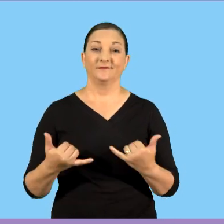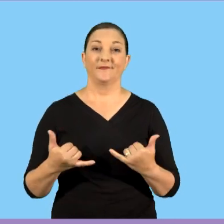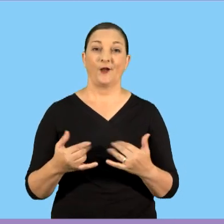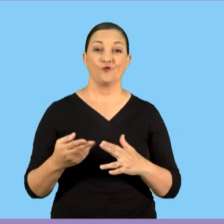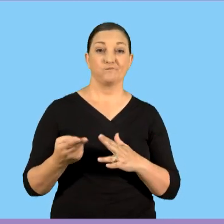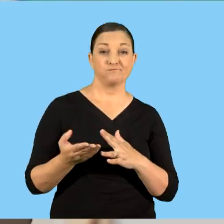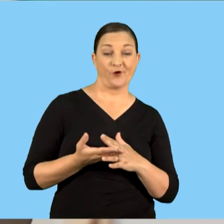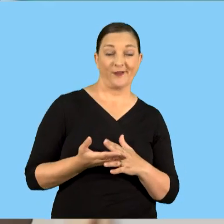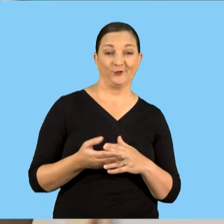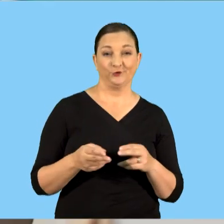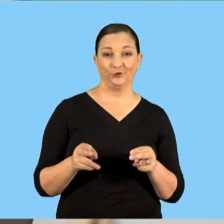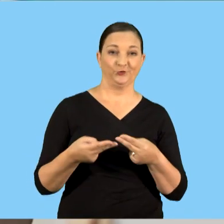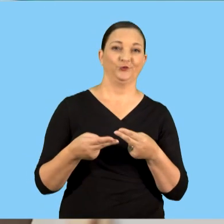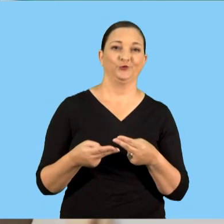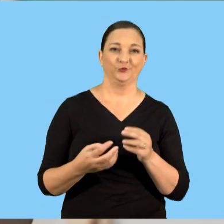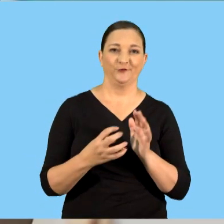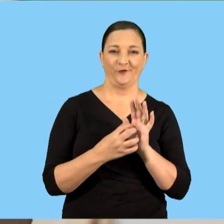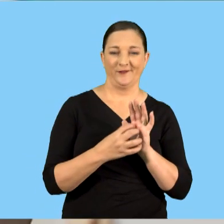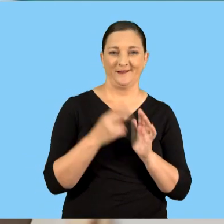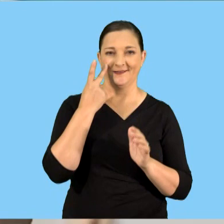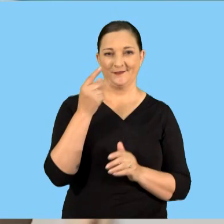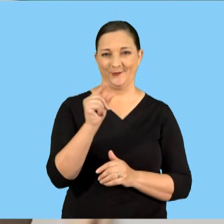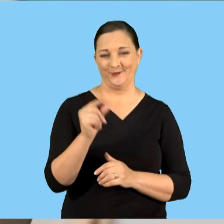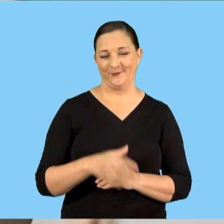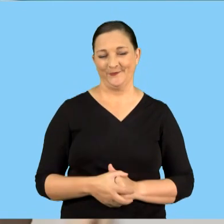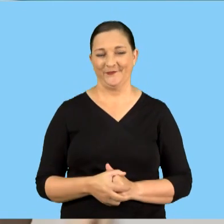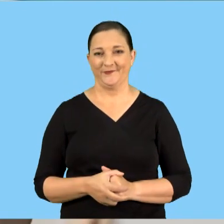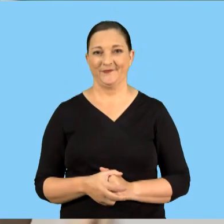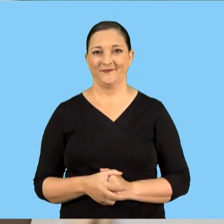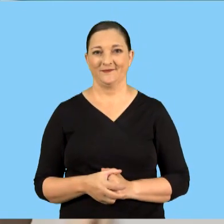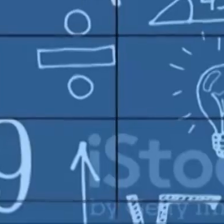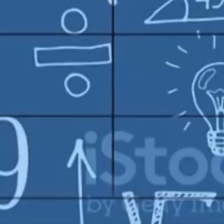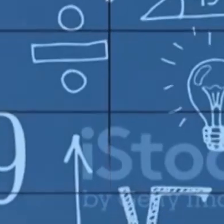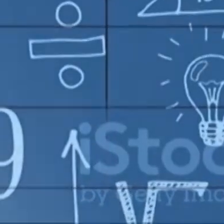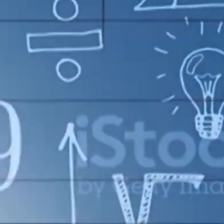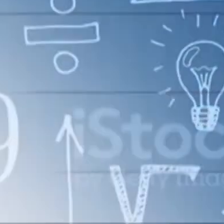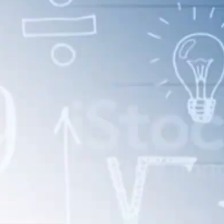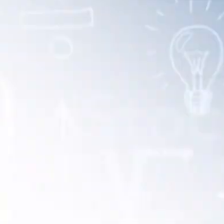than 0. Let's quickly go to an ad break and then we'll see you just now.